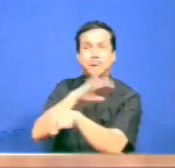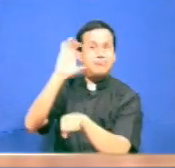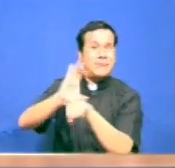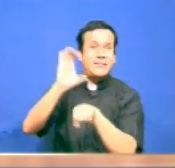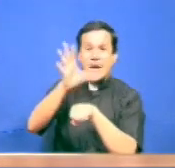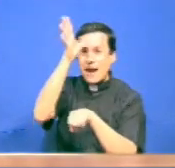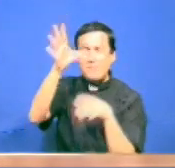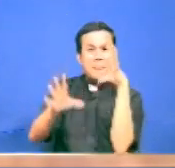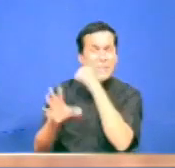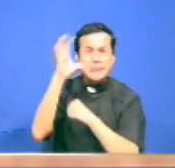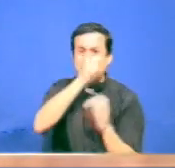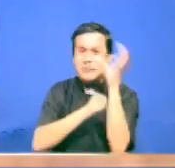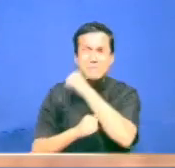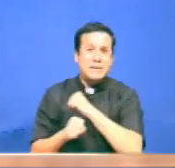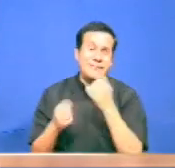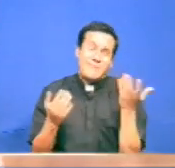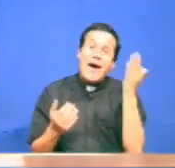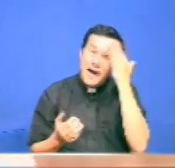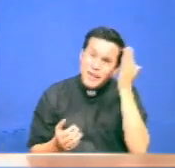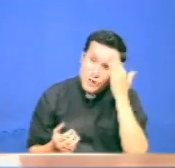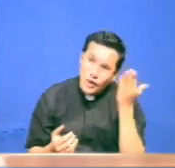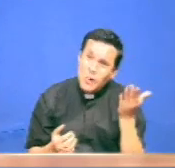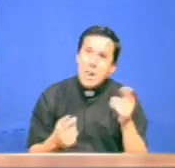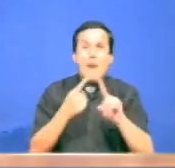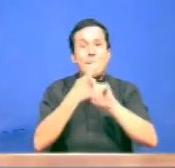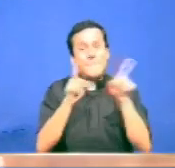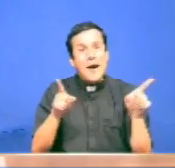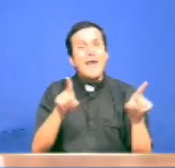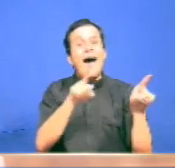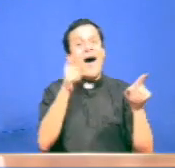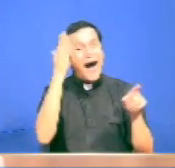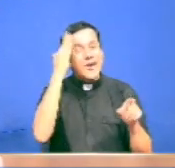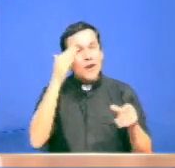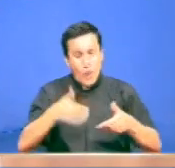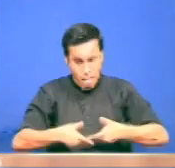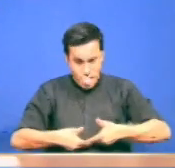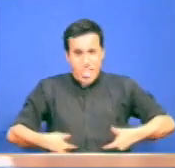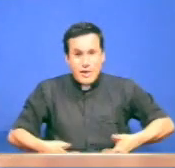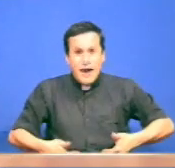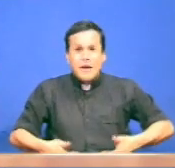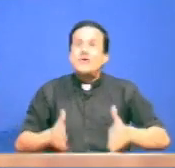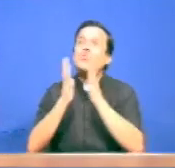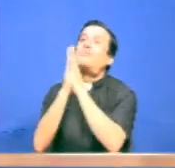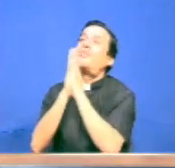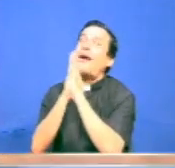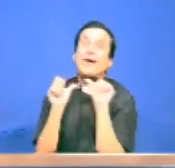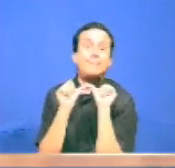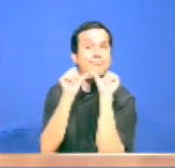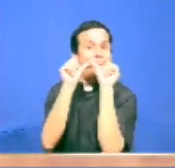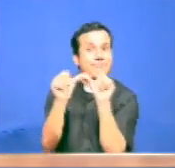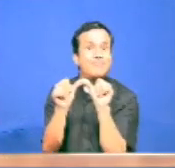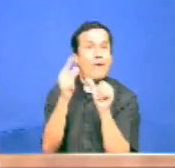us have got into trouble. But I think it's the hunger to pray with other people. It's the hunger to pray with other